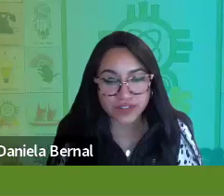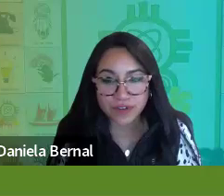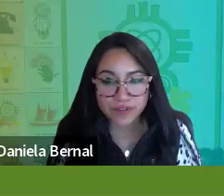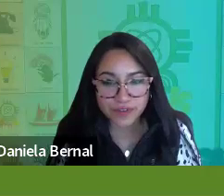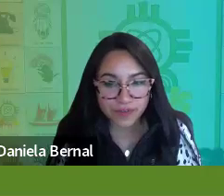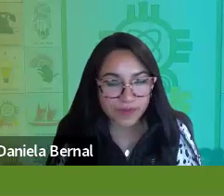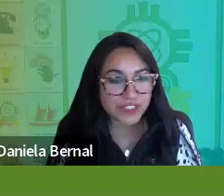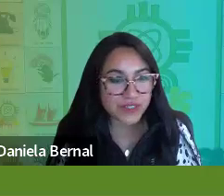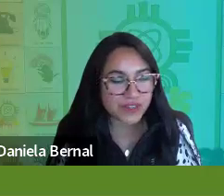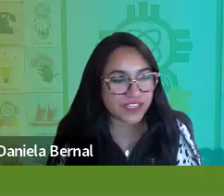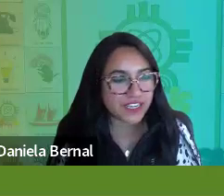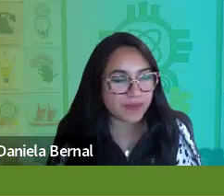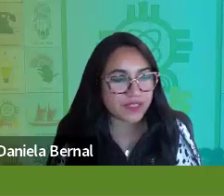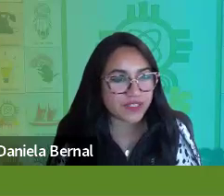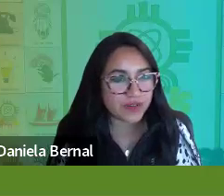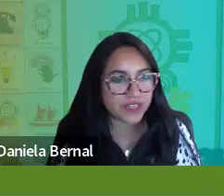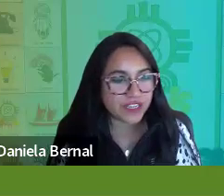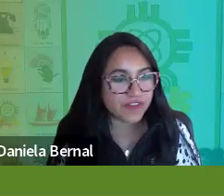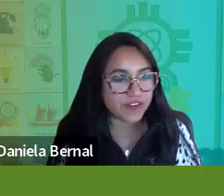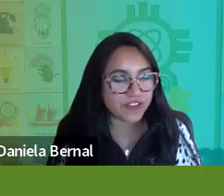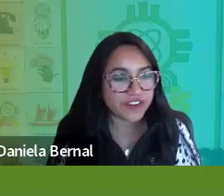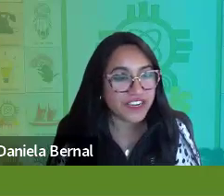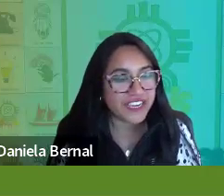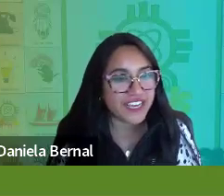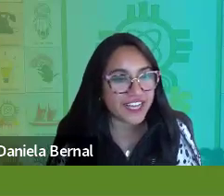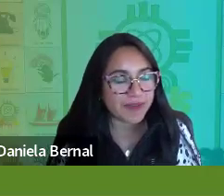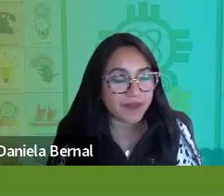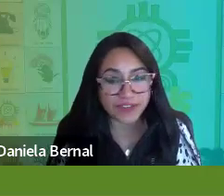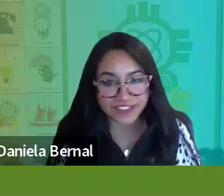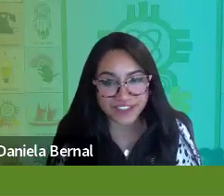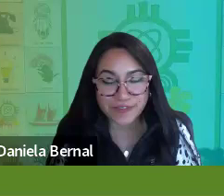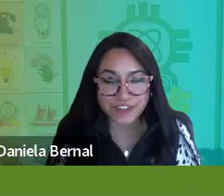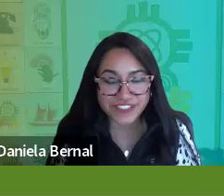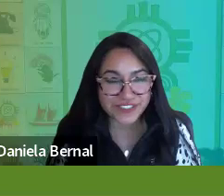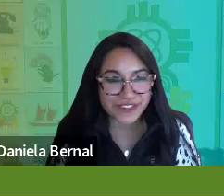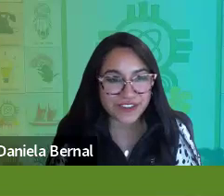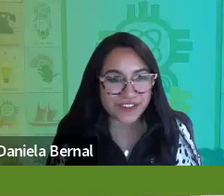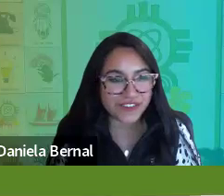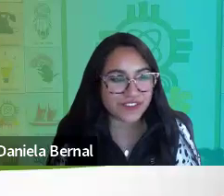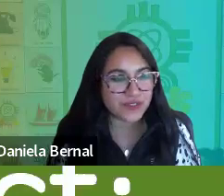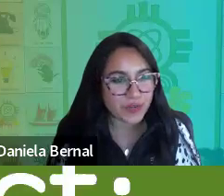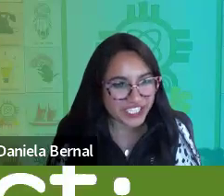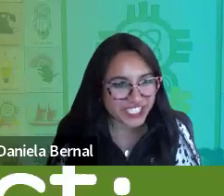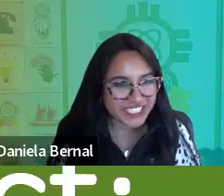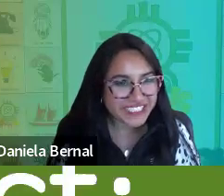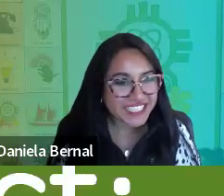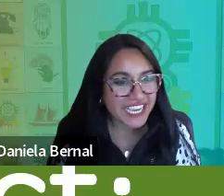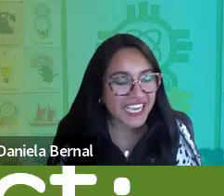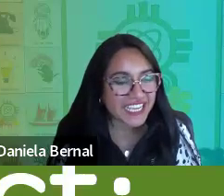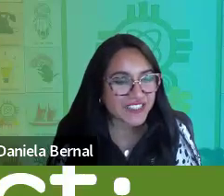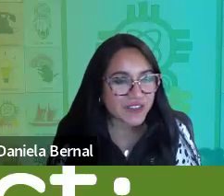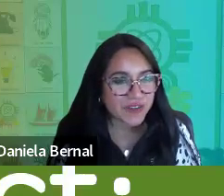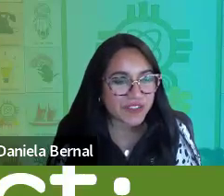kind of a general overview of what we do. Again, happy to go in any further. And I'm very looking forward to all of y'all's